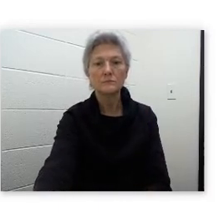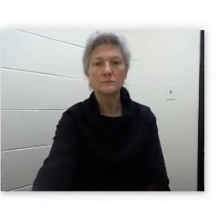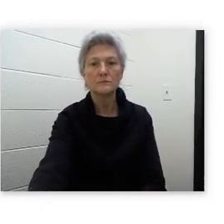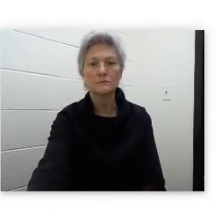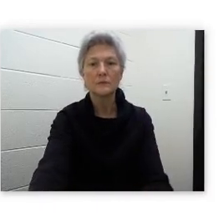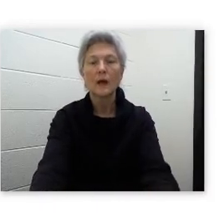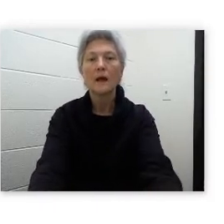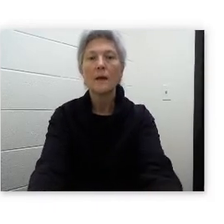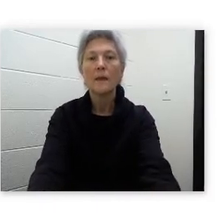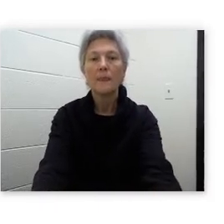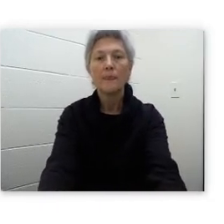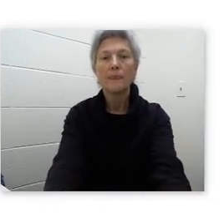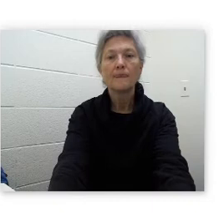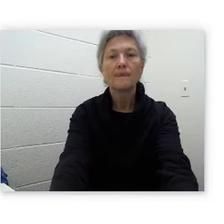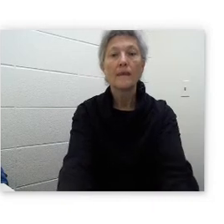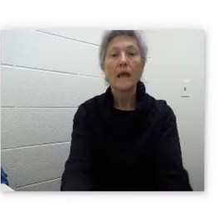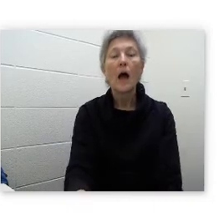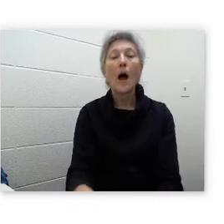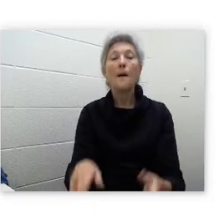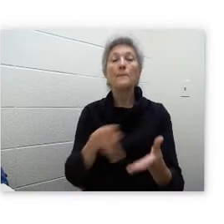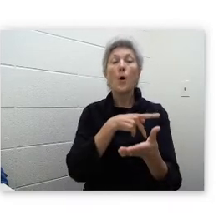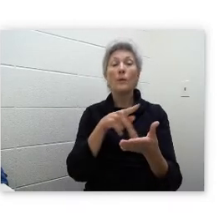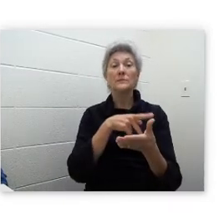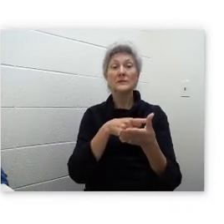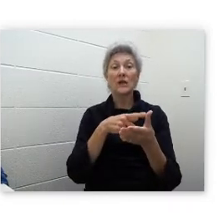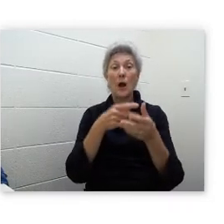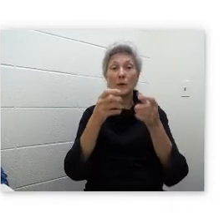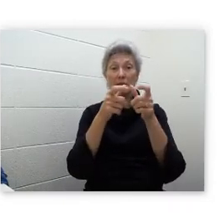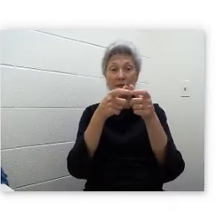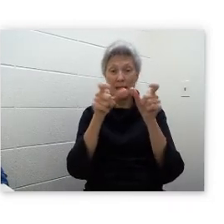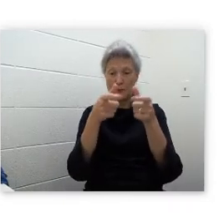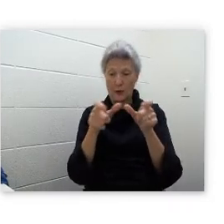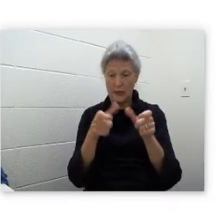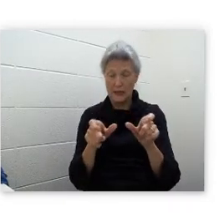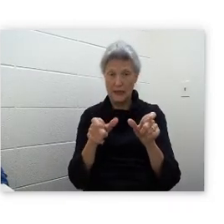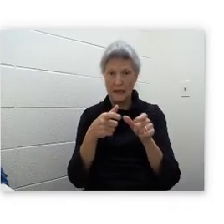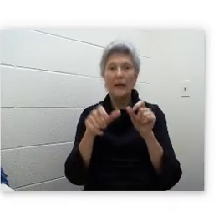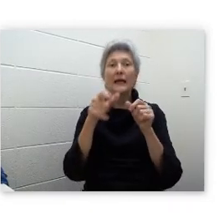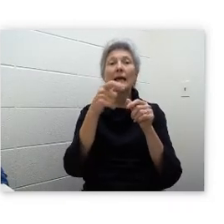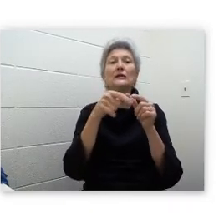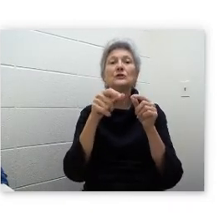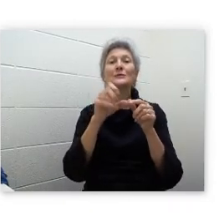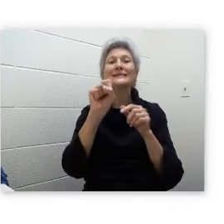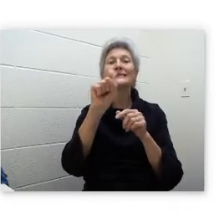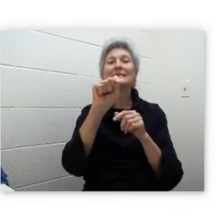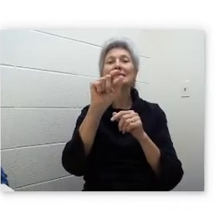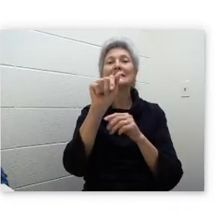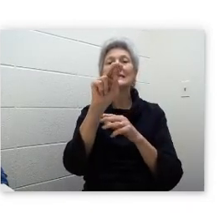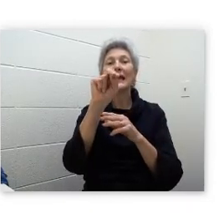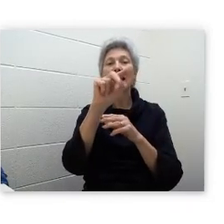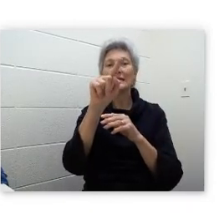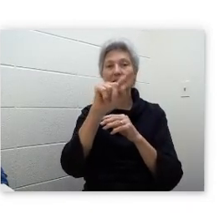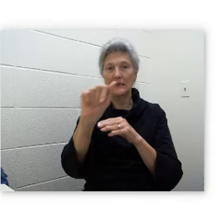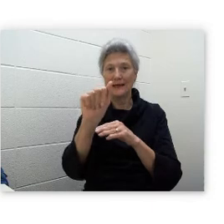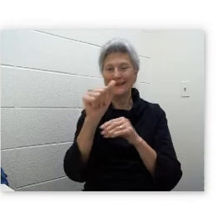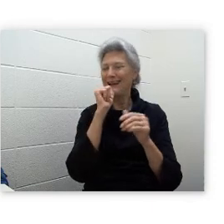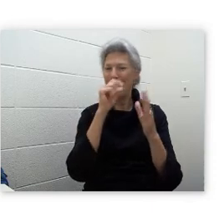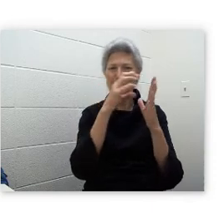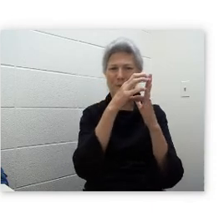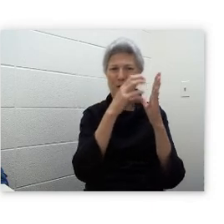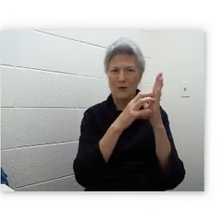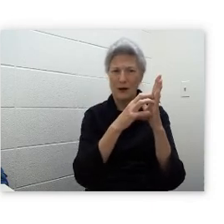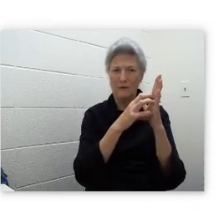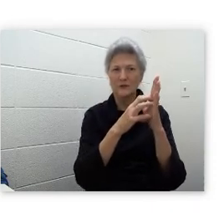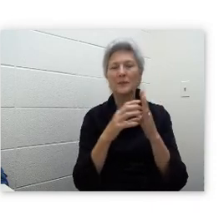down into stanzas, so not necessarily paragraphs. Then each part